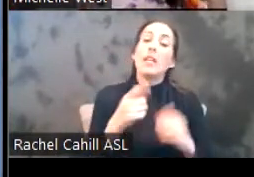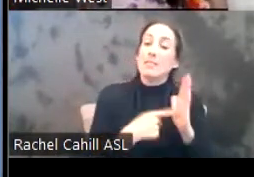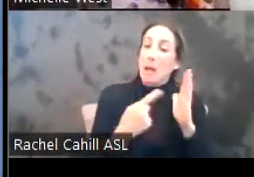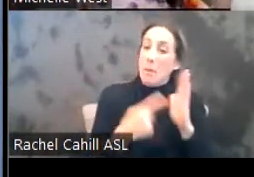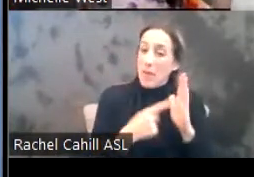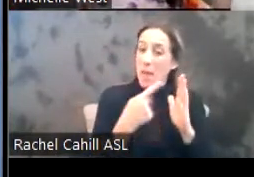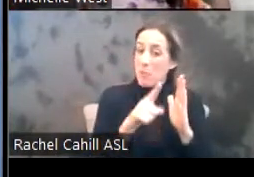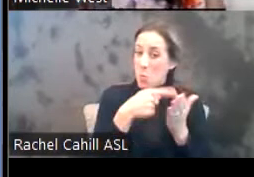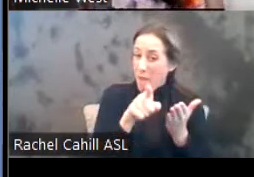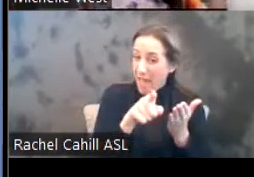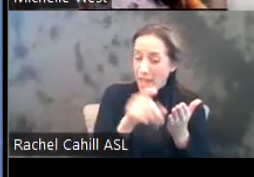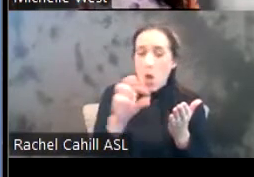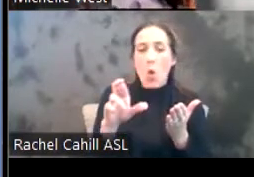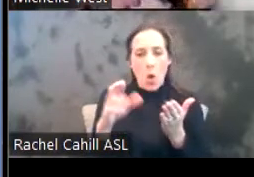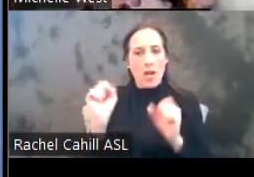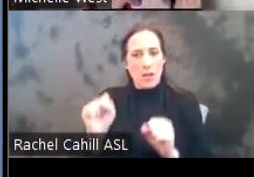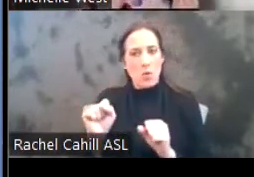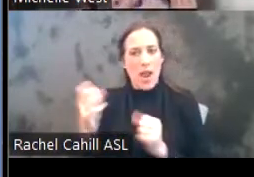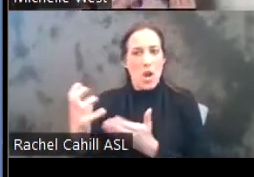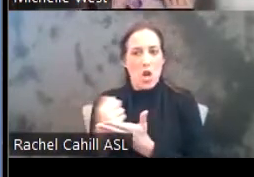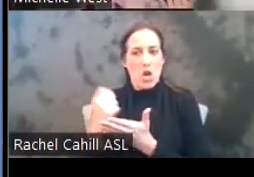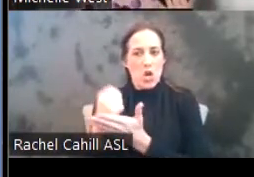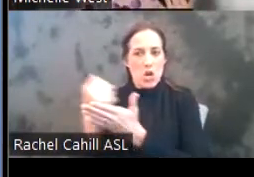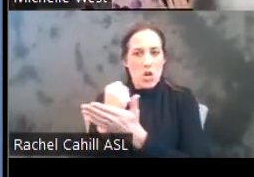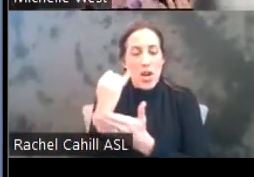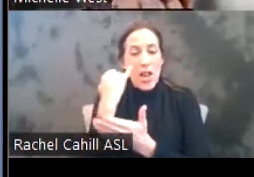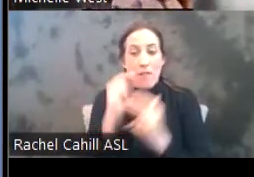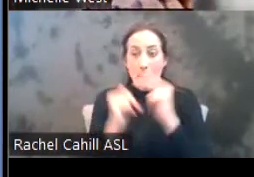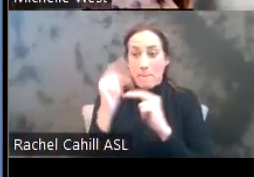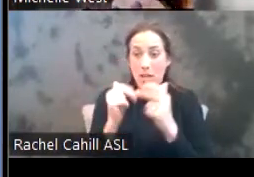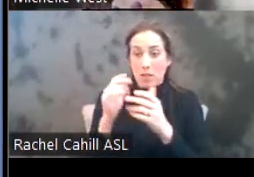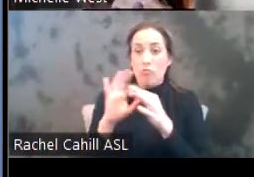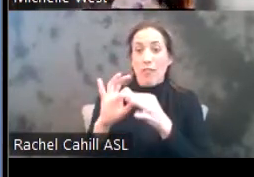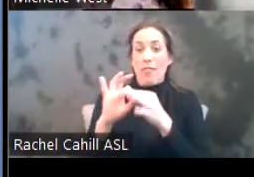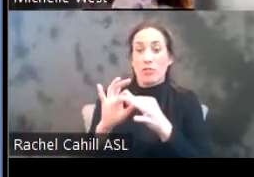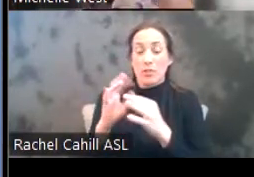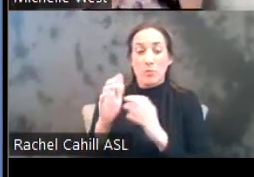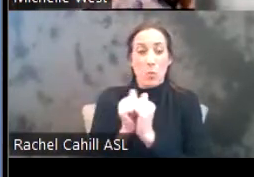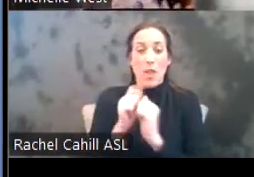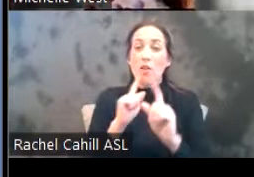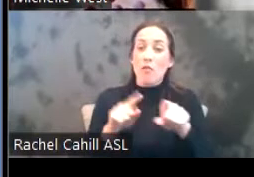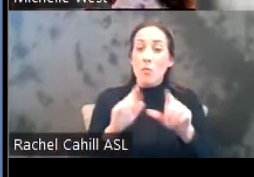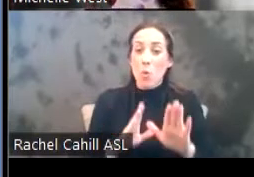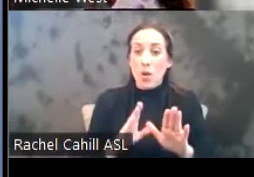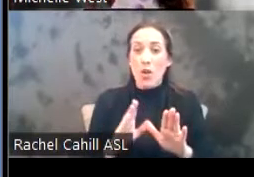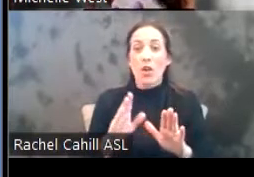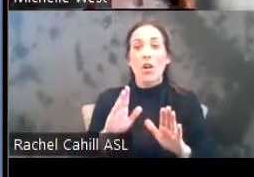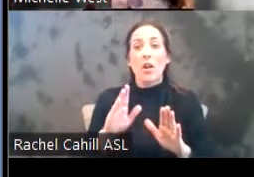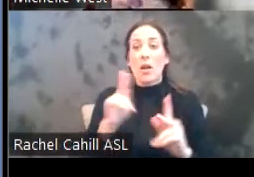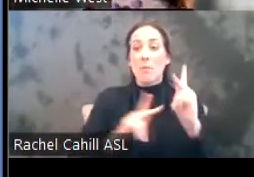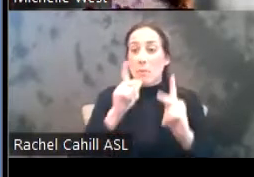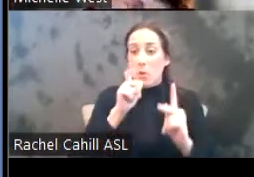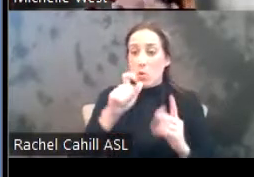earned media. Earned media is where you build relationships with reporters, editors, anyone who creates and breaks news